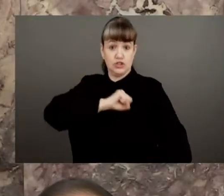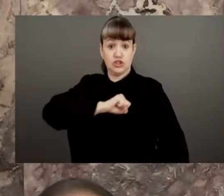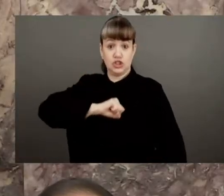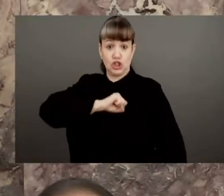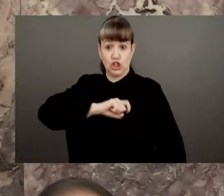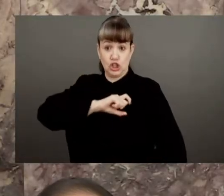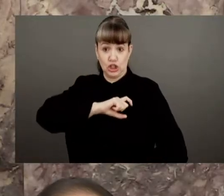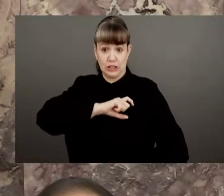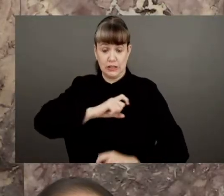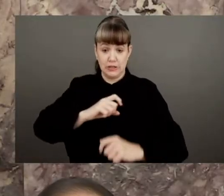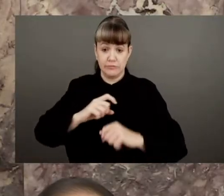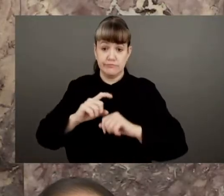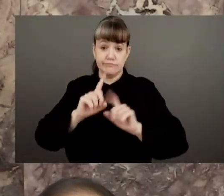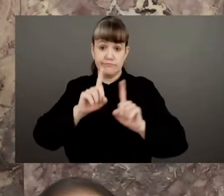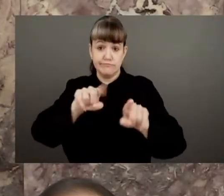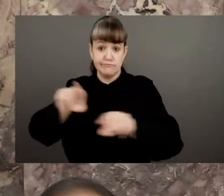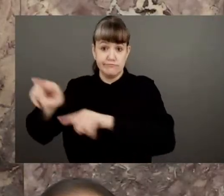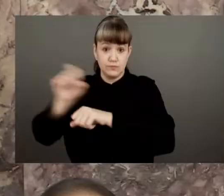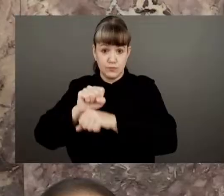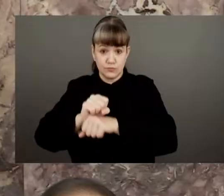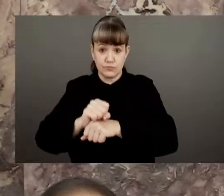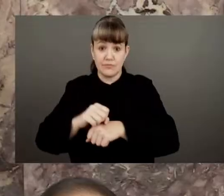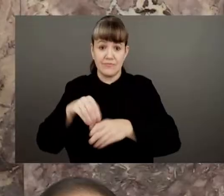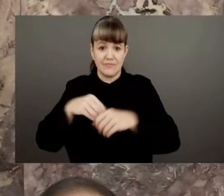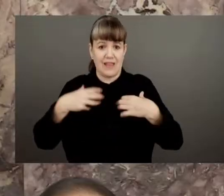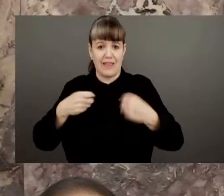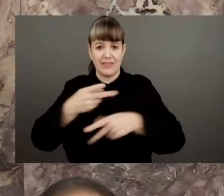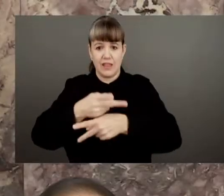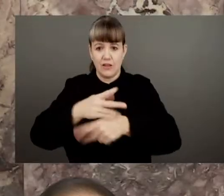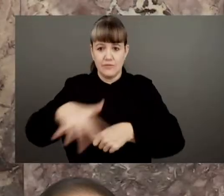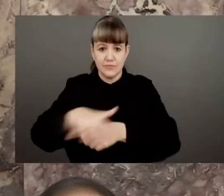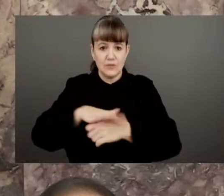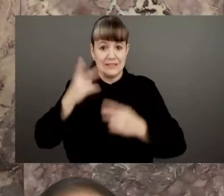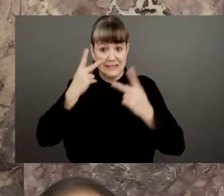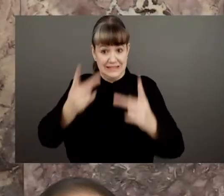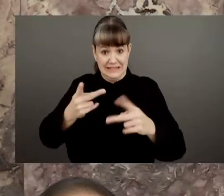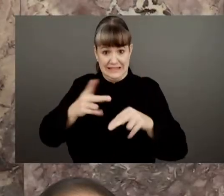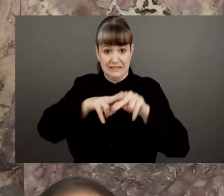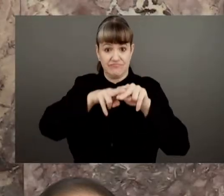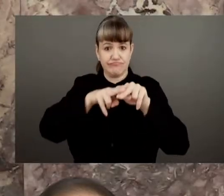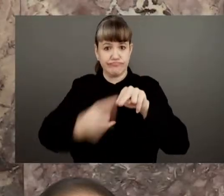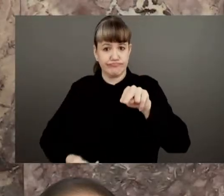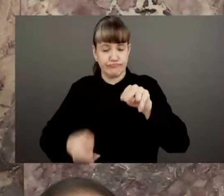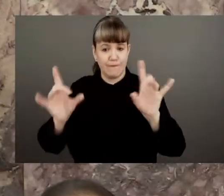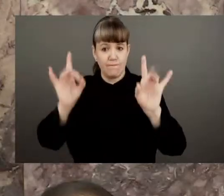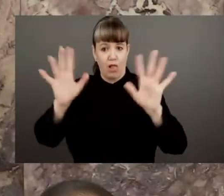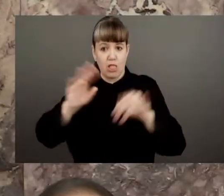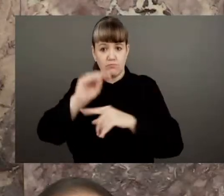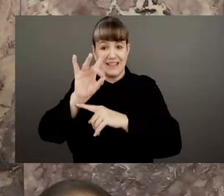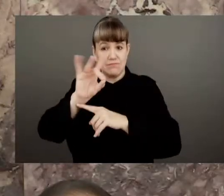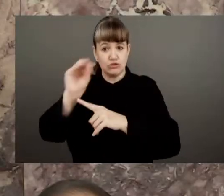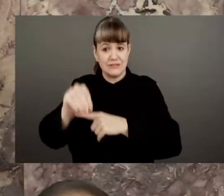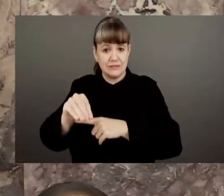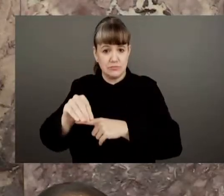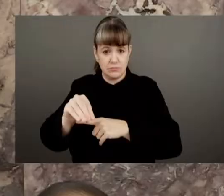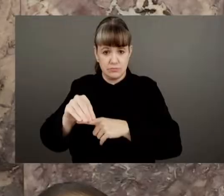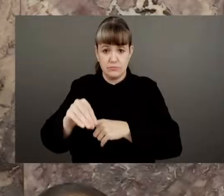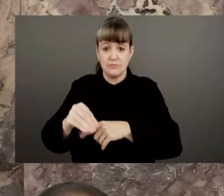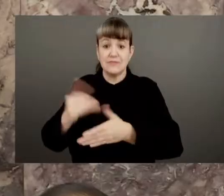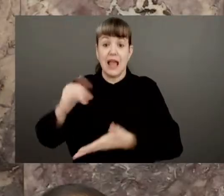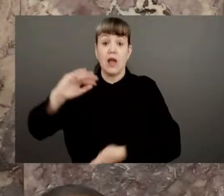and we have seen a 13% reduction in WorkSafe BC claims after only 1